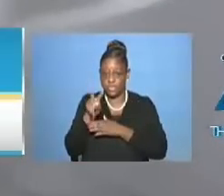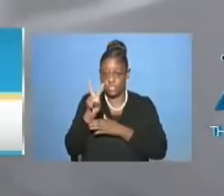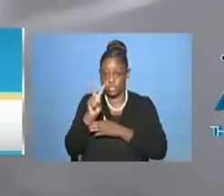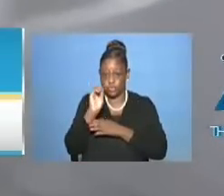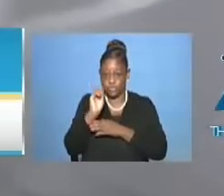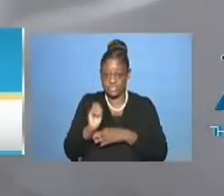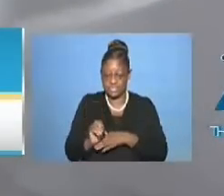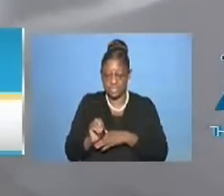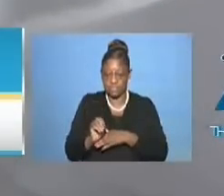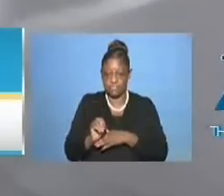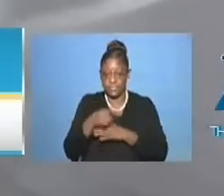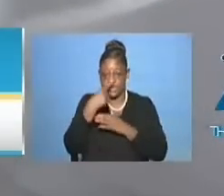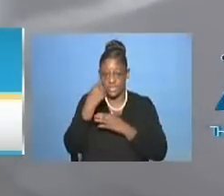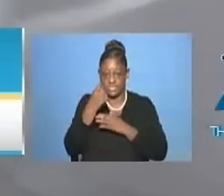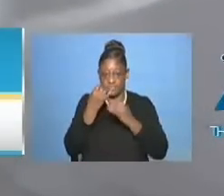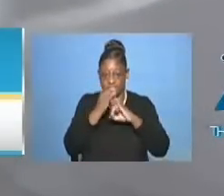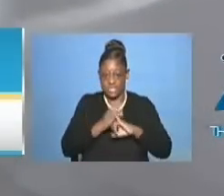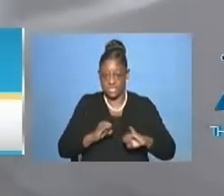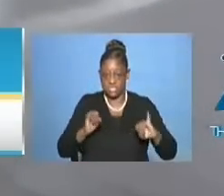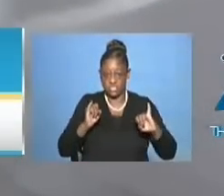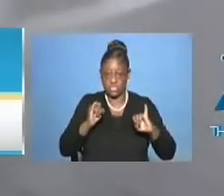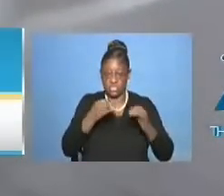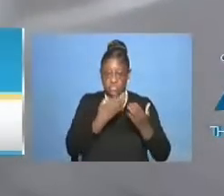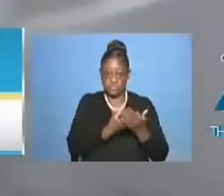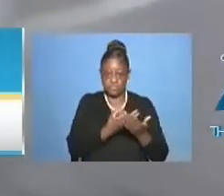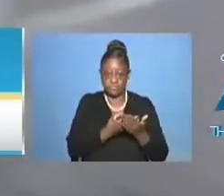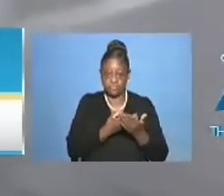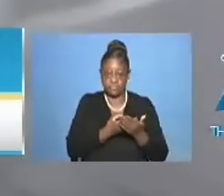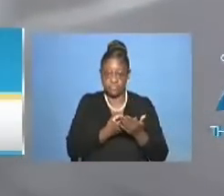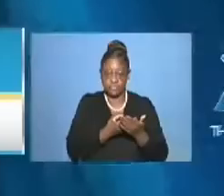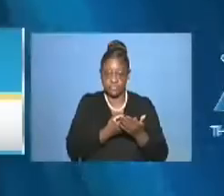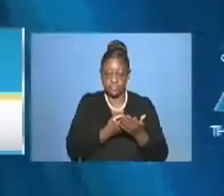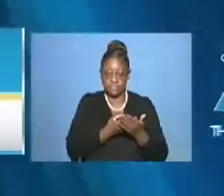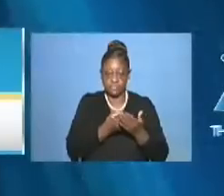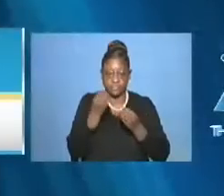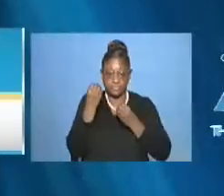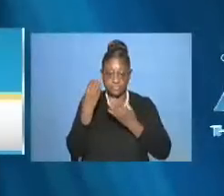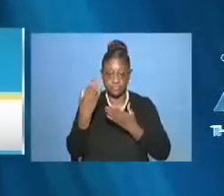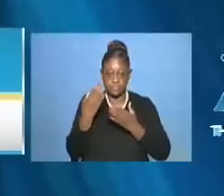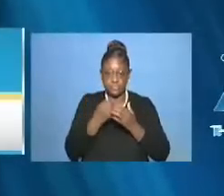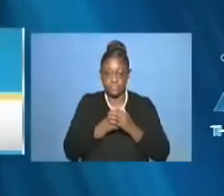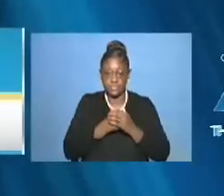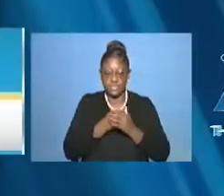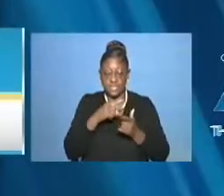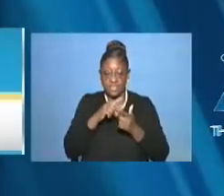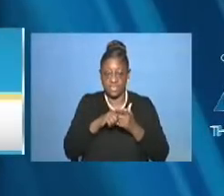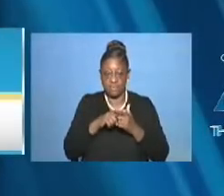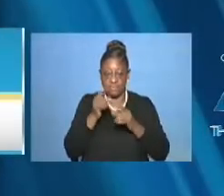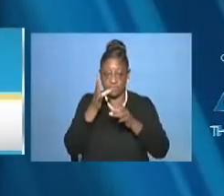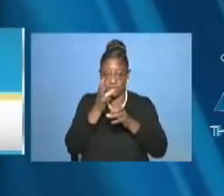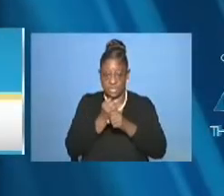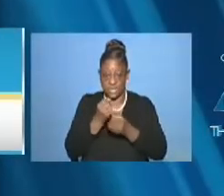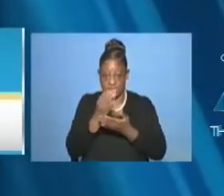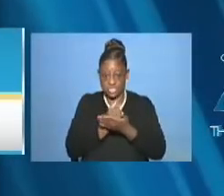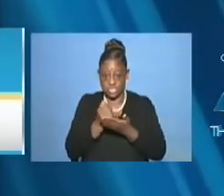that's according to recent International Monetary Fund publications. Revenue collection for the first quarter of the